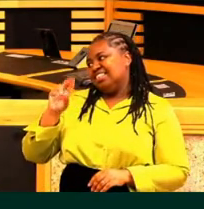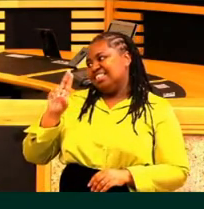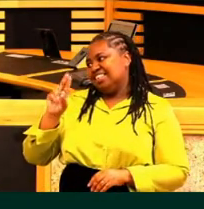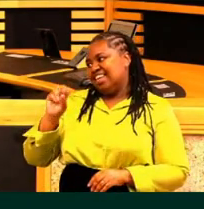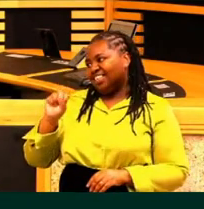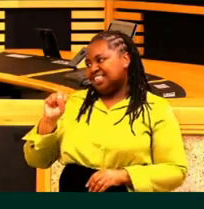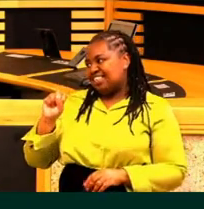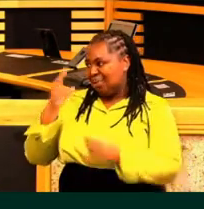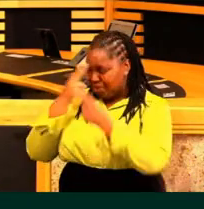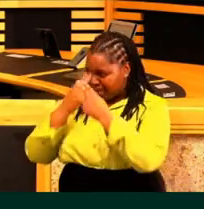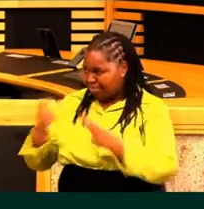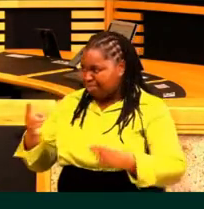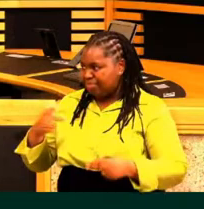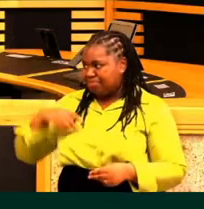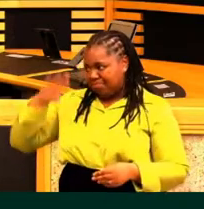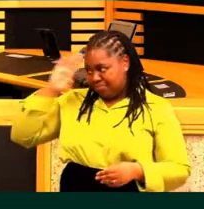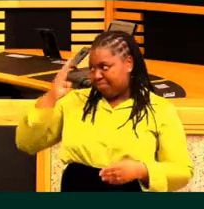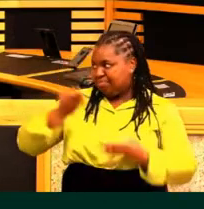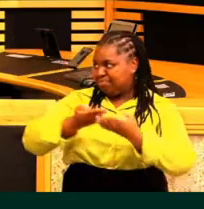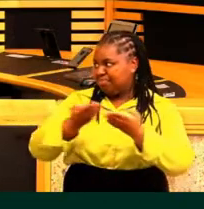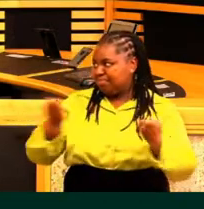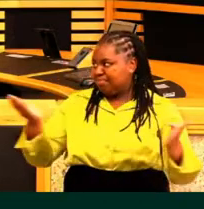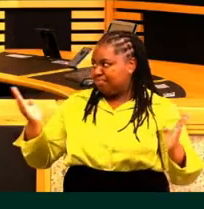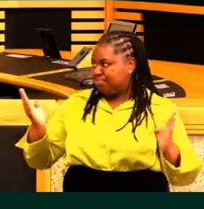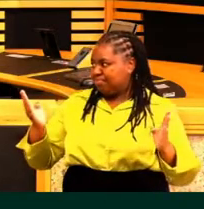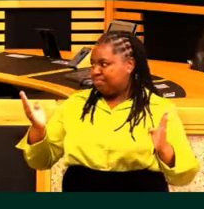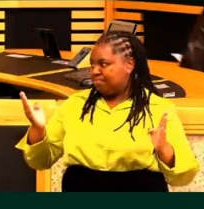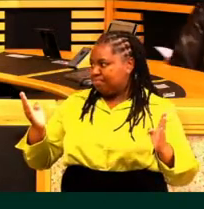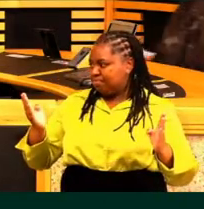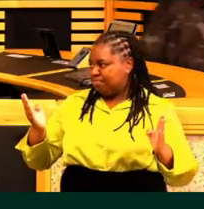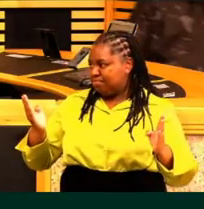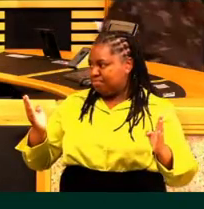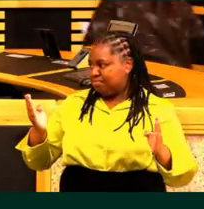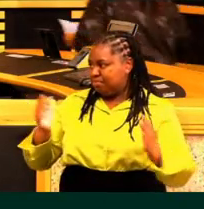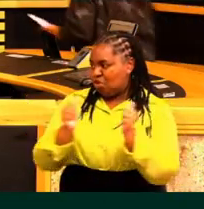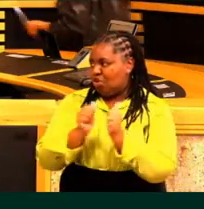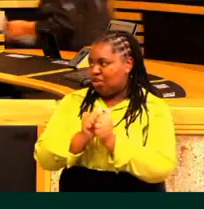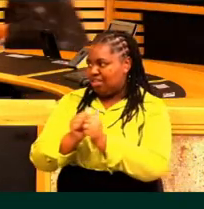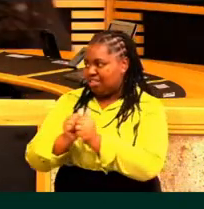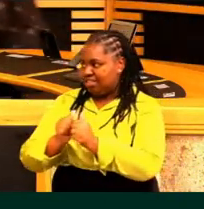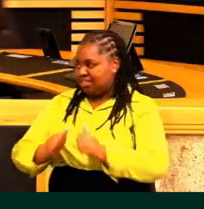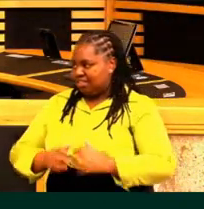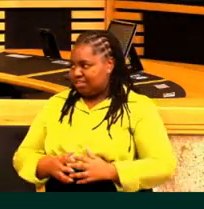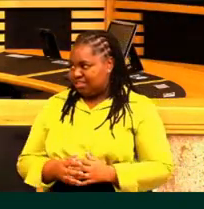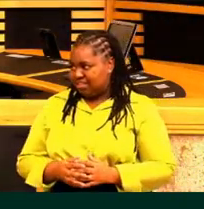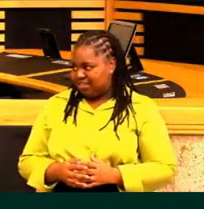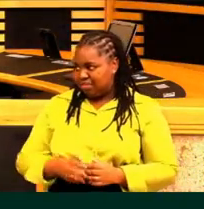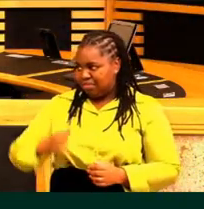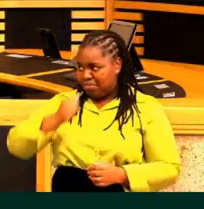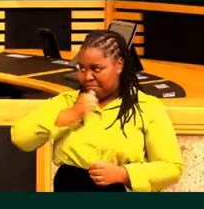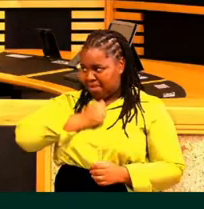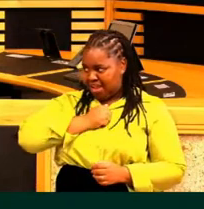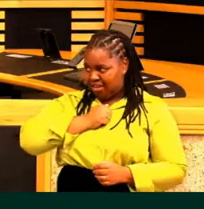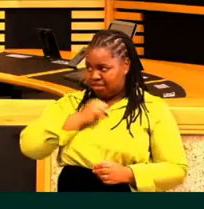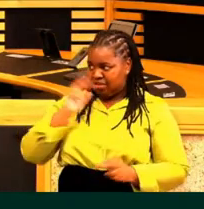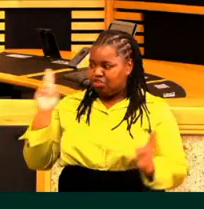let me create everyone in the house colleagues Ane